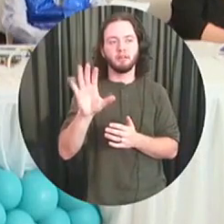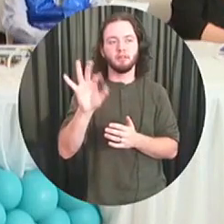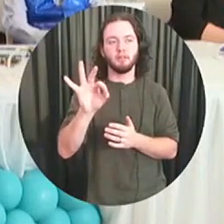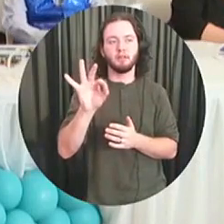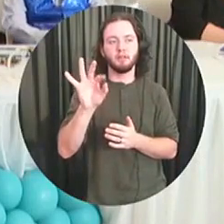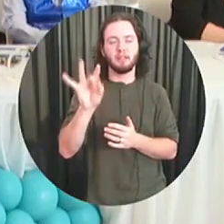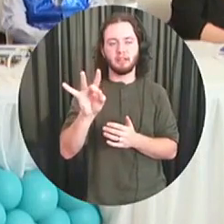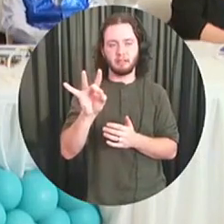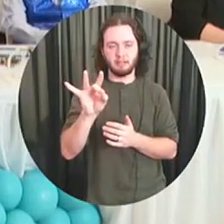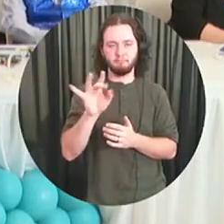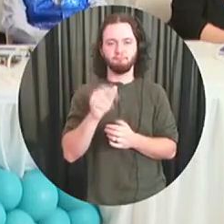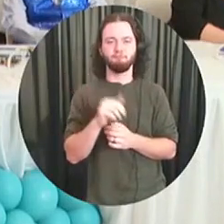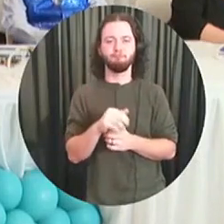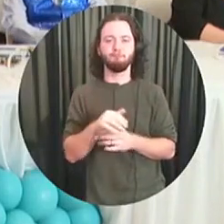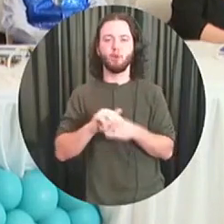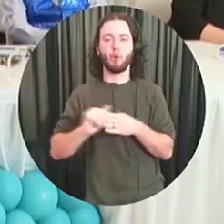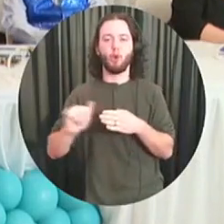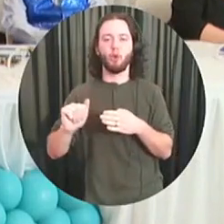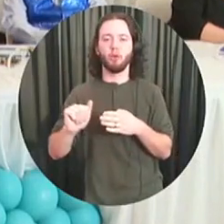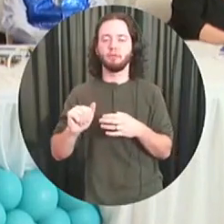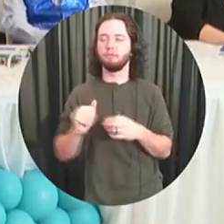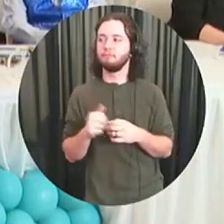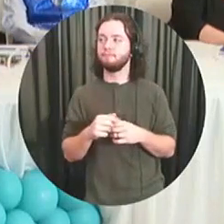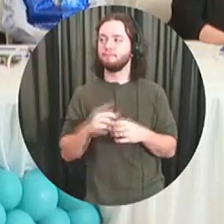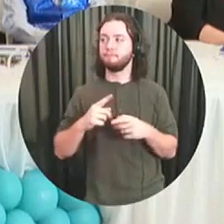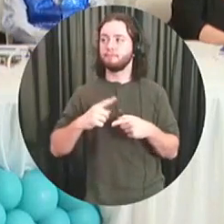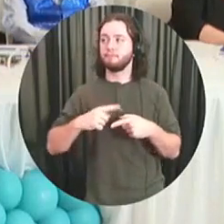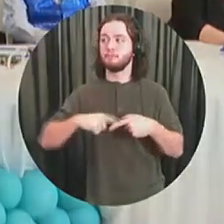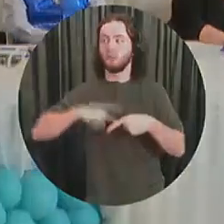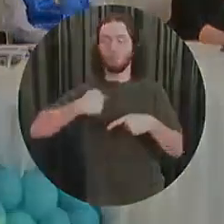here. So we'll get to that right after the break.